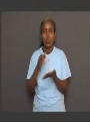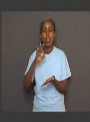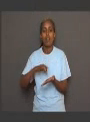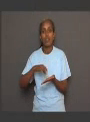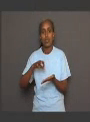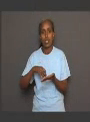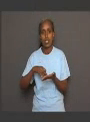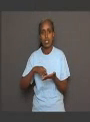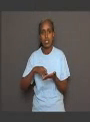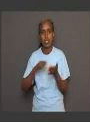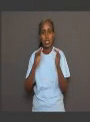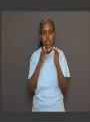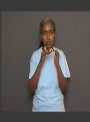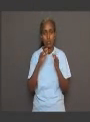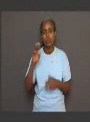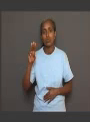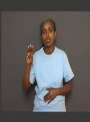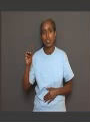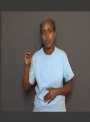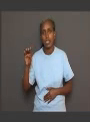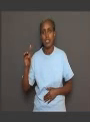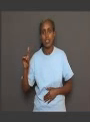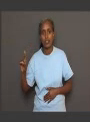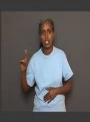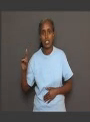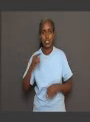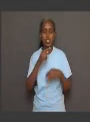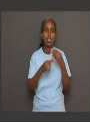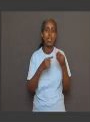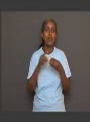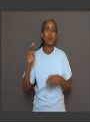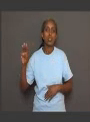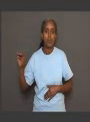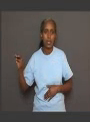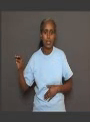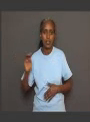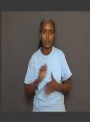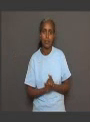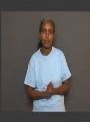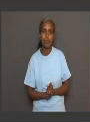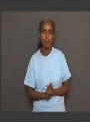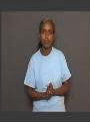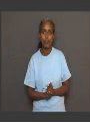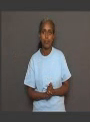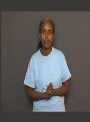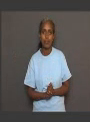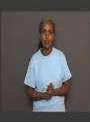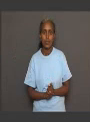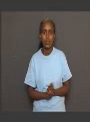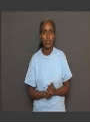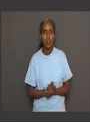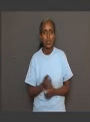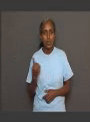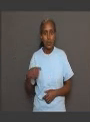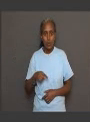frequencies is the mean deviation about the mean. When we